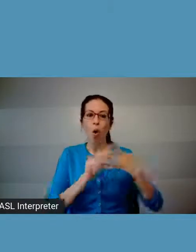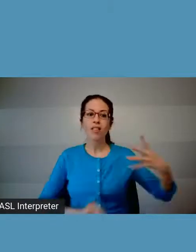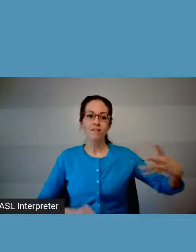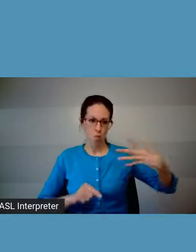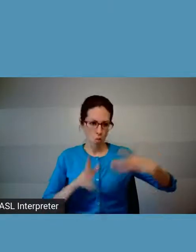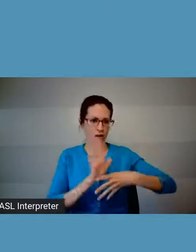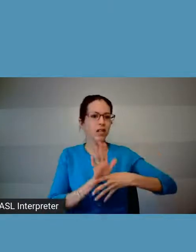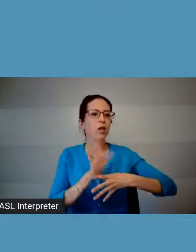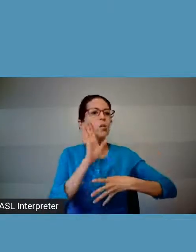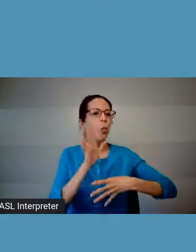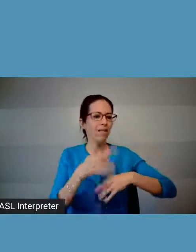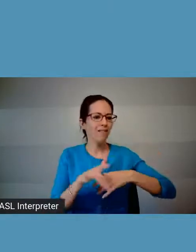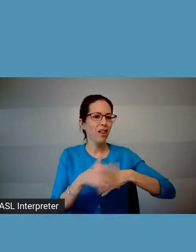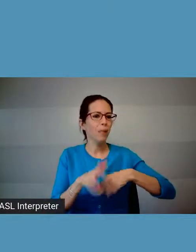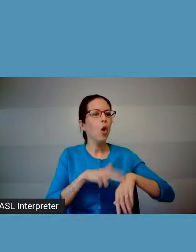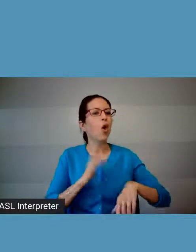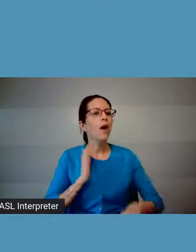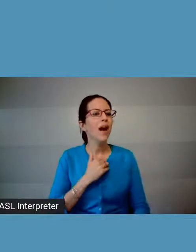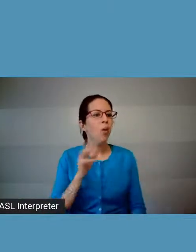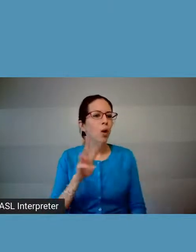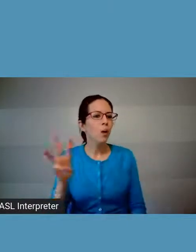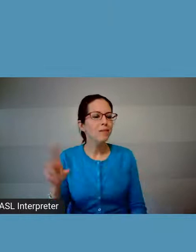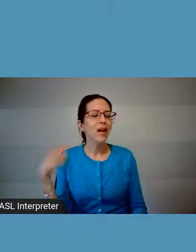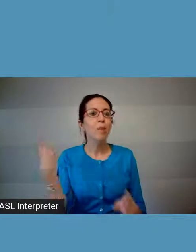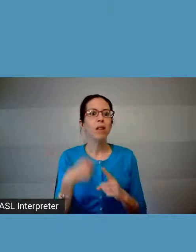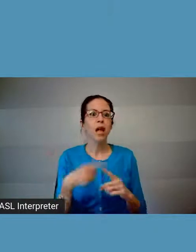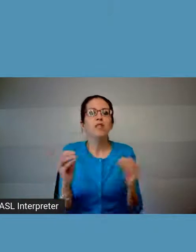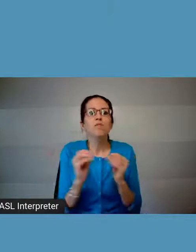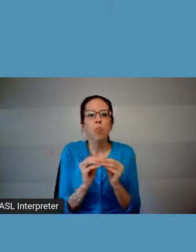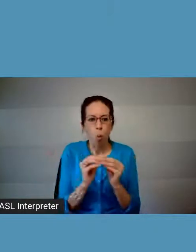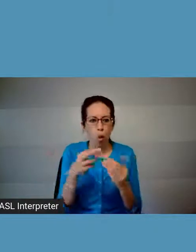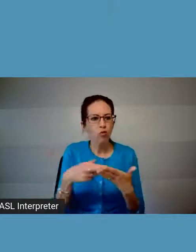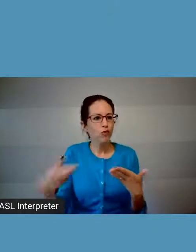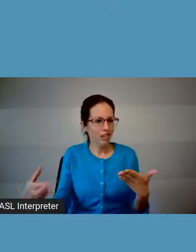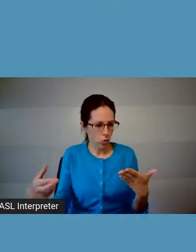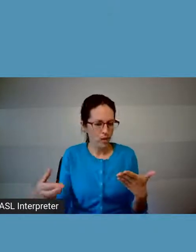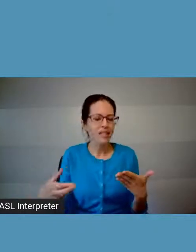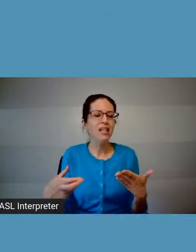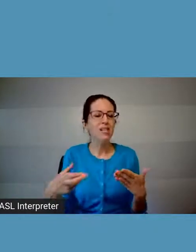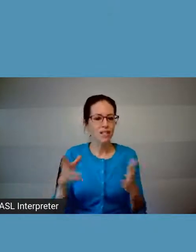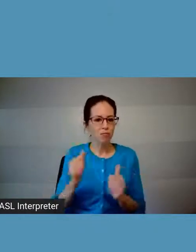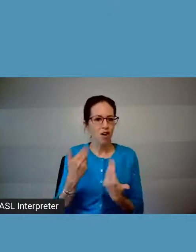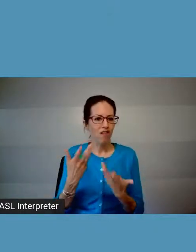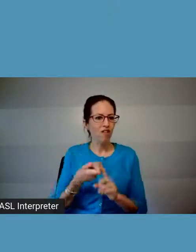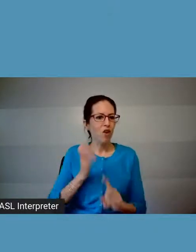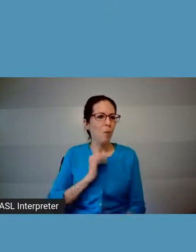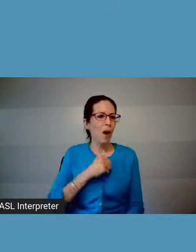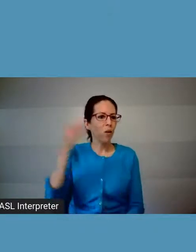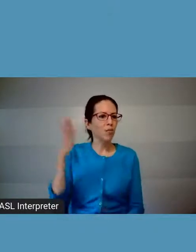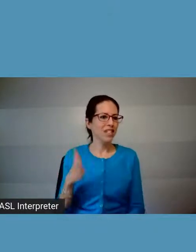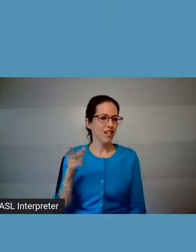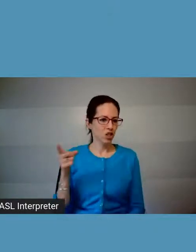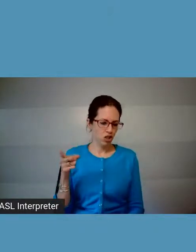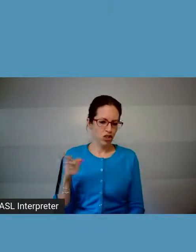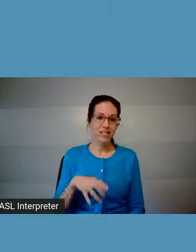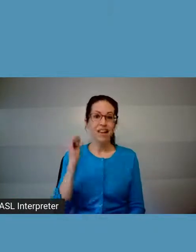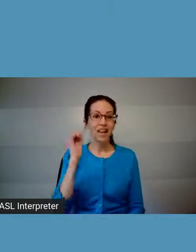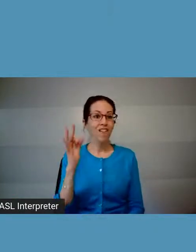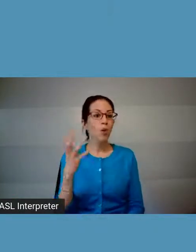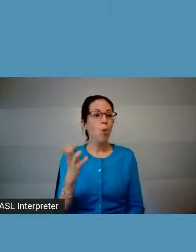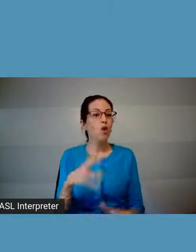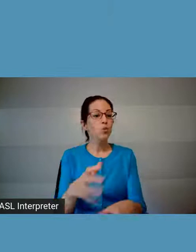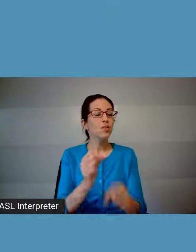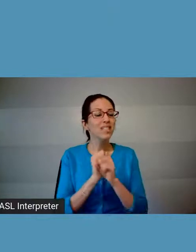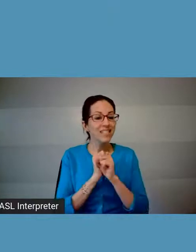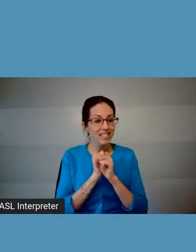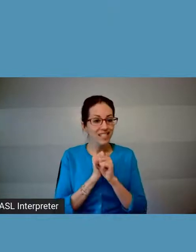available on our website, as well as a complete toolkit of resources provided by our presenters, as Lindsay mentioned. If you would like to